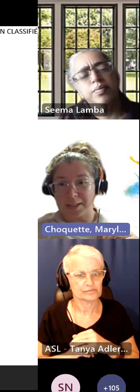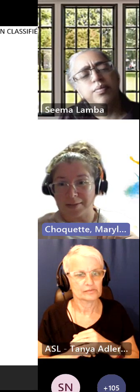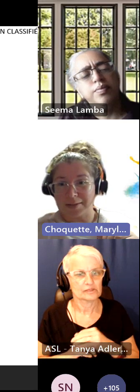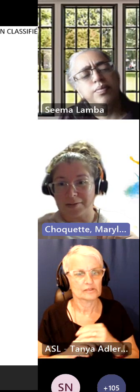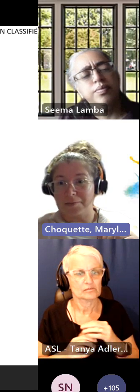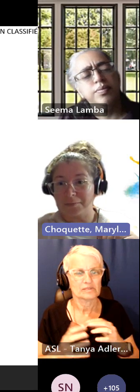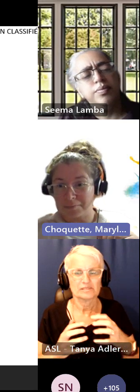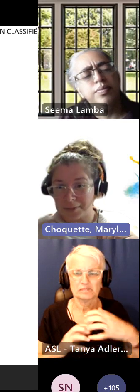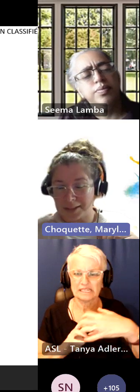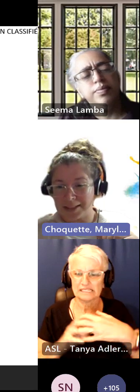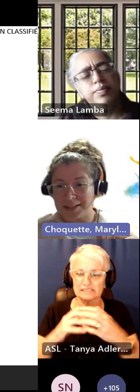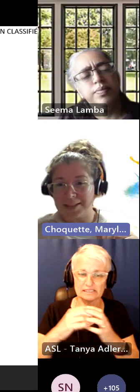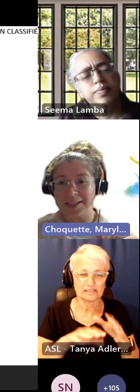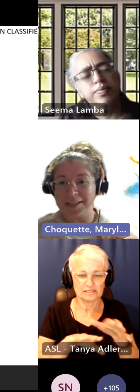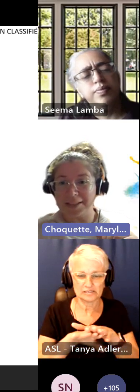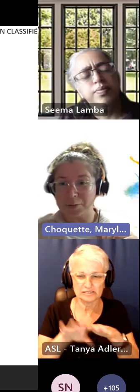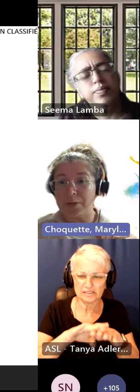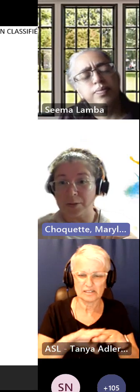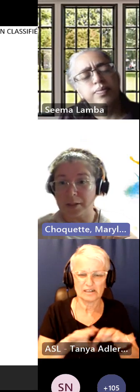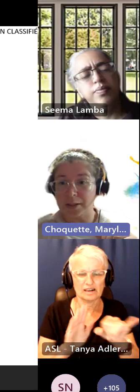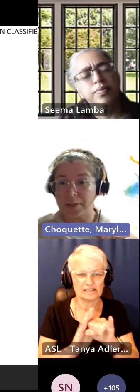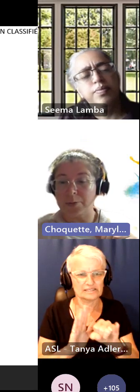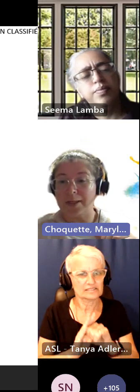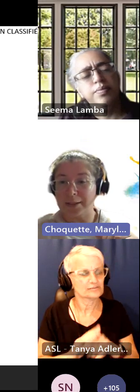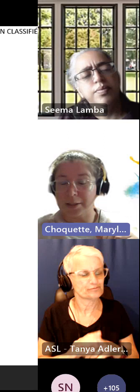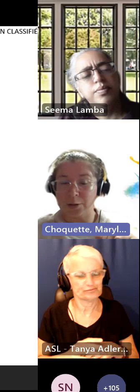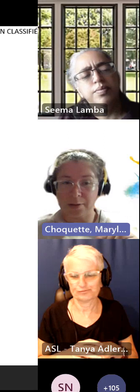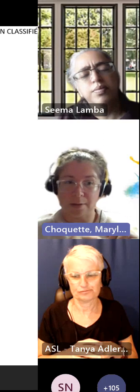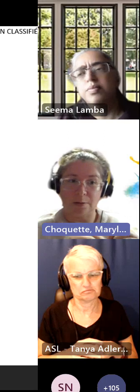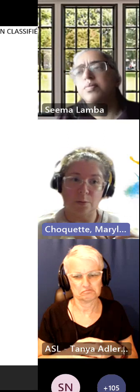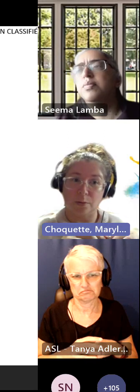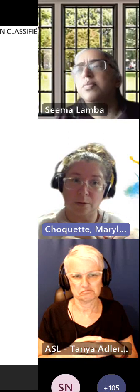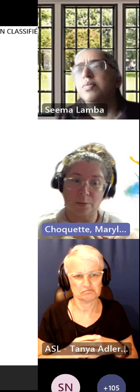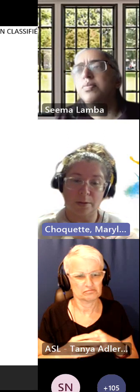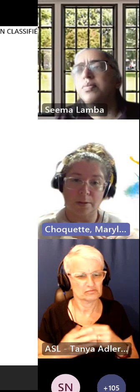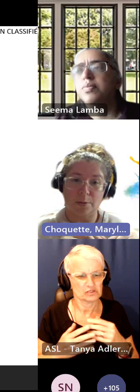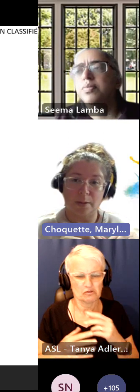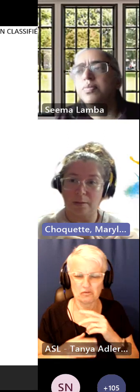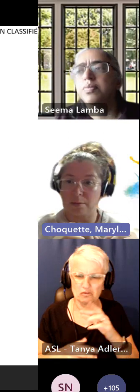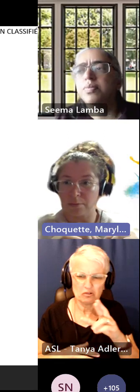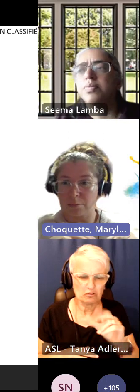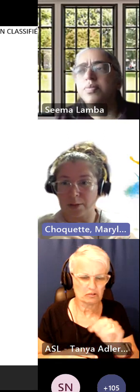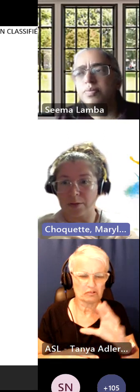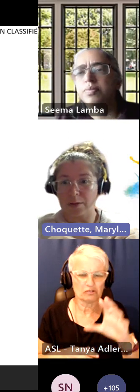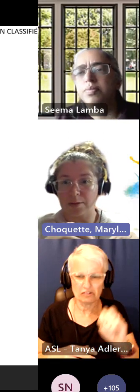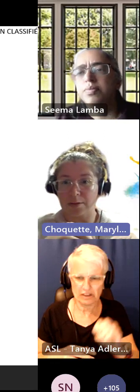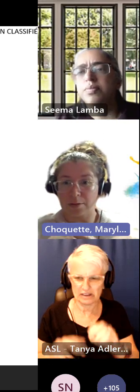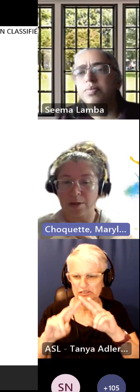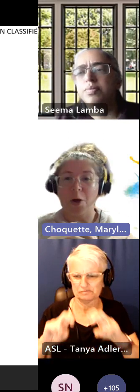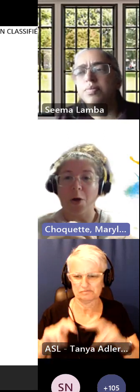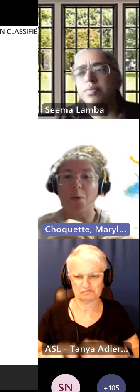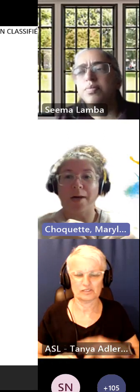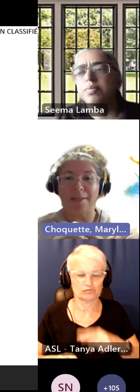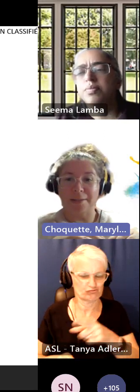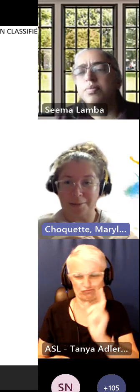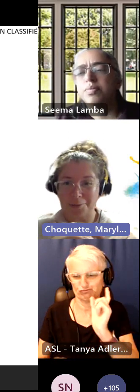of intersecting identities, they're very rarely looked at. So you're completely right. And Brenda is